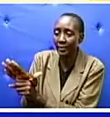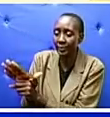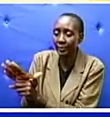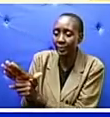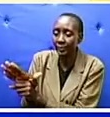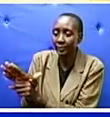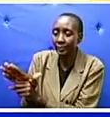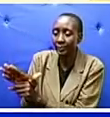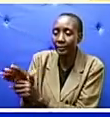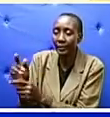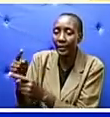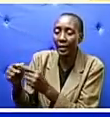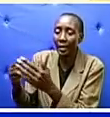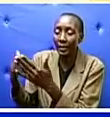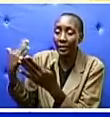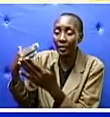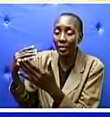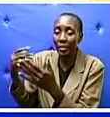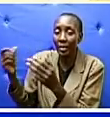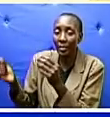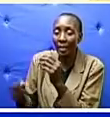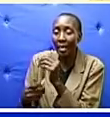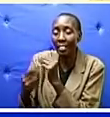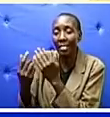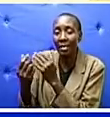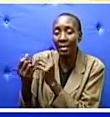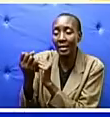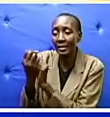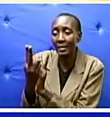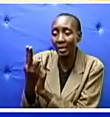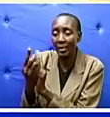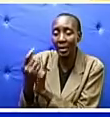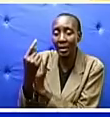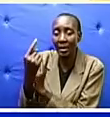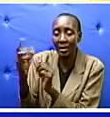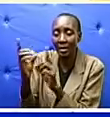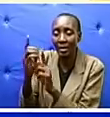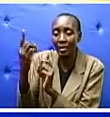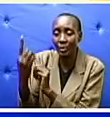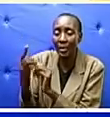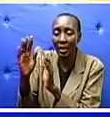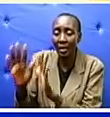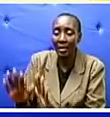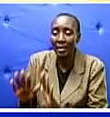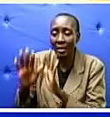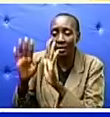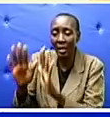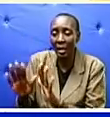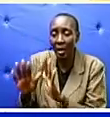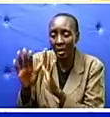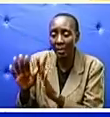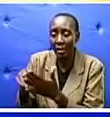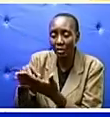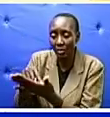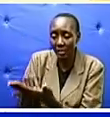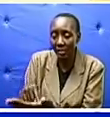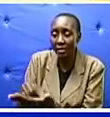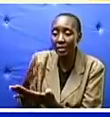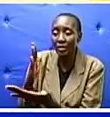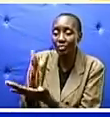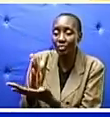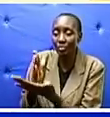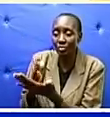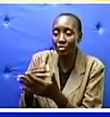last year, in the 1st December, there was a campaign which to emphasize that as much as we fight